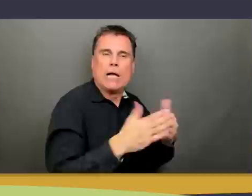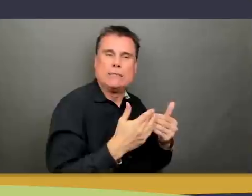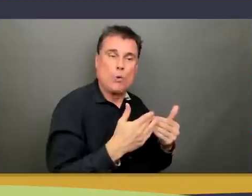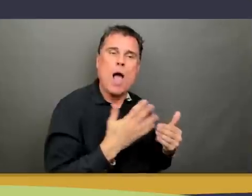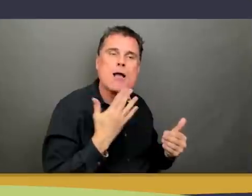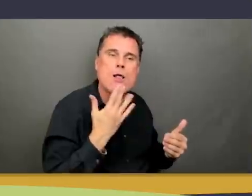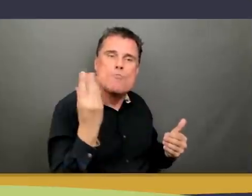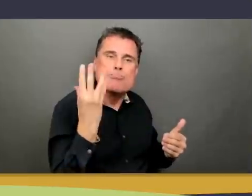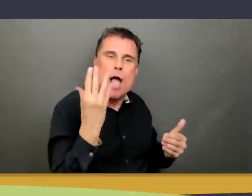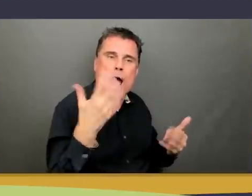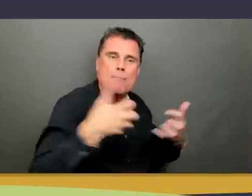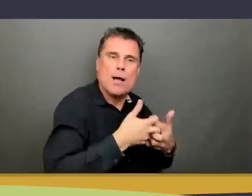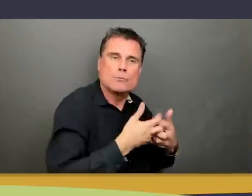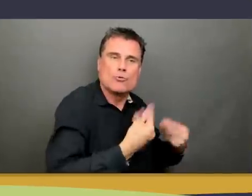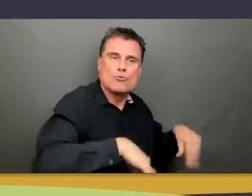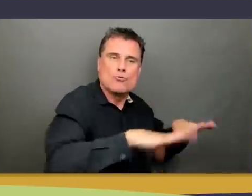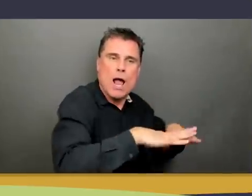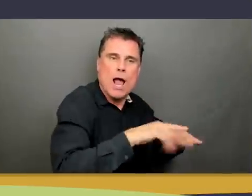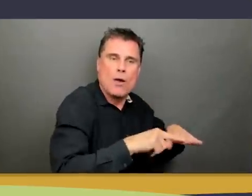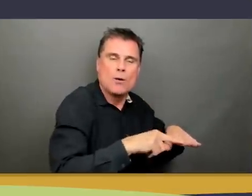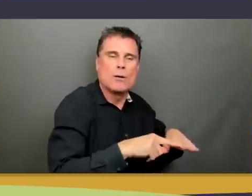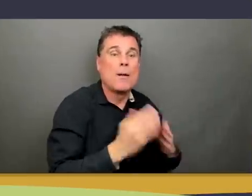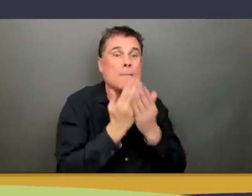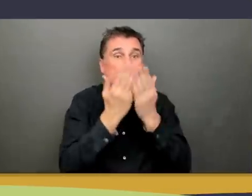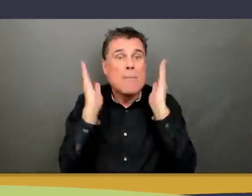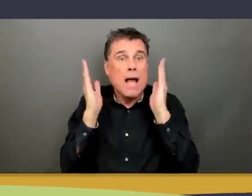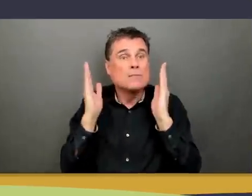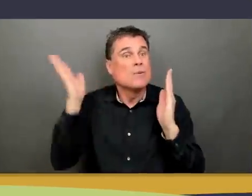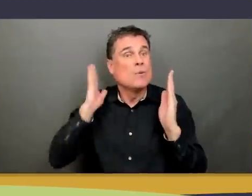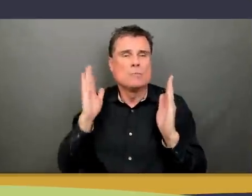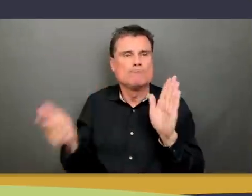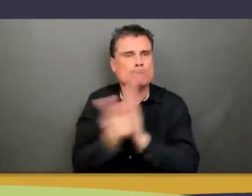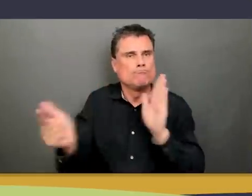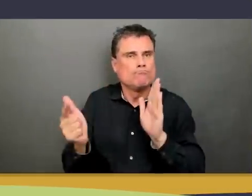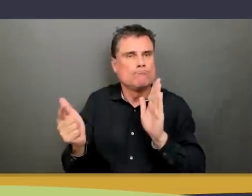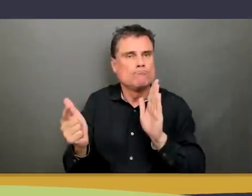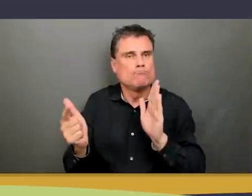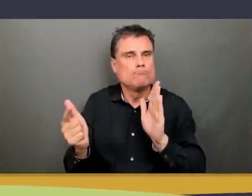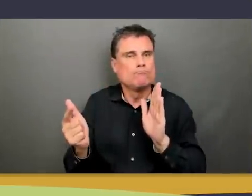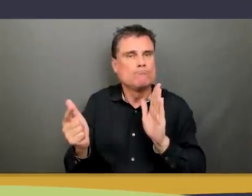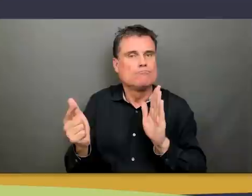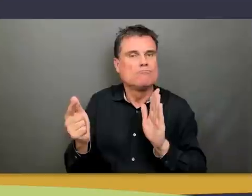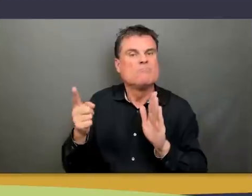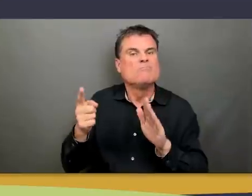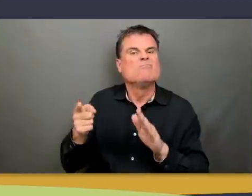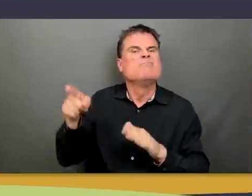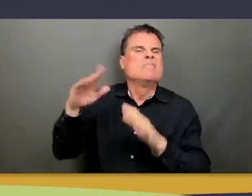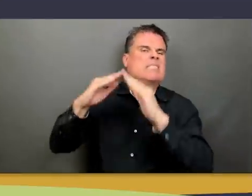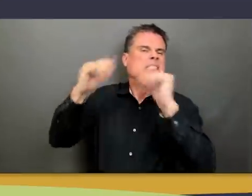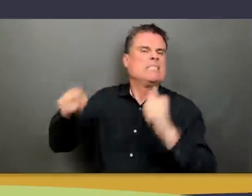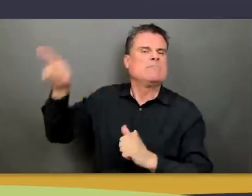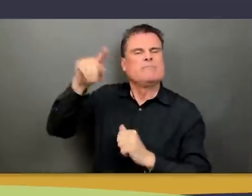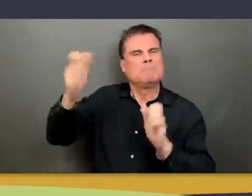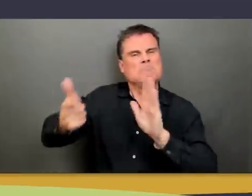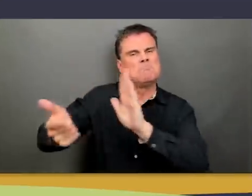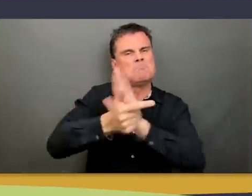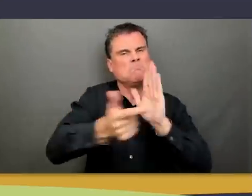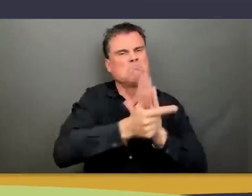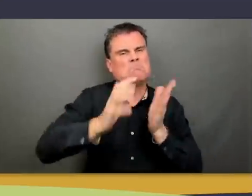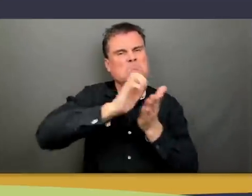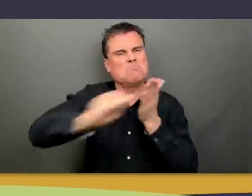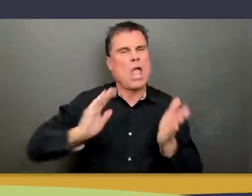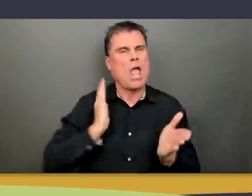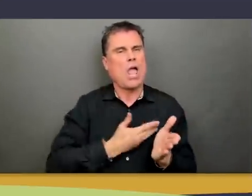now the beautiful thing is, you know what, everything flipped. And that's the good work of all the people like Rose and all the elders before